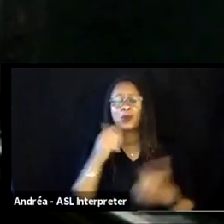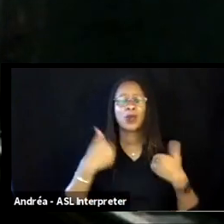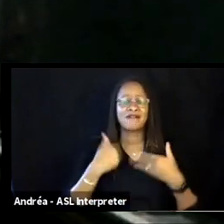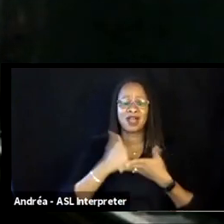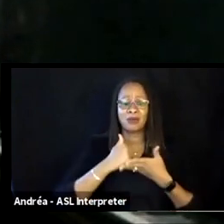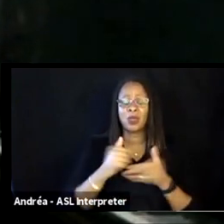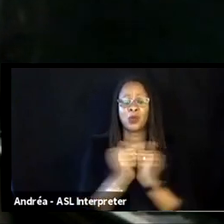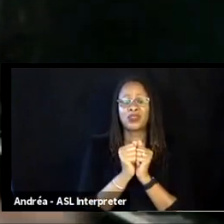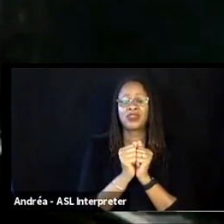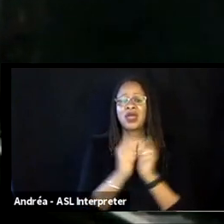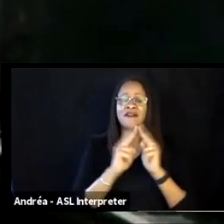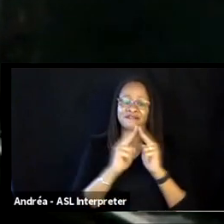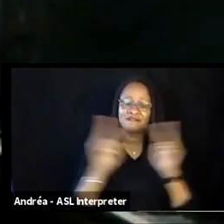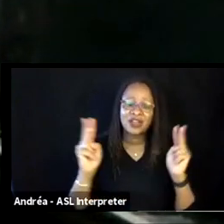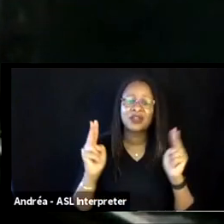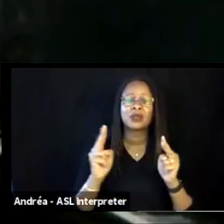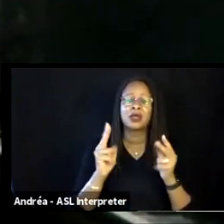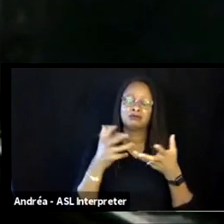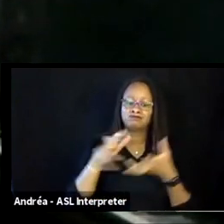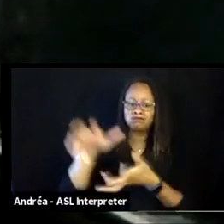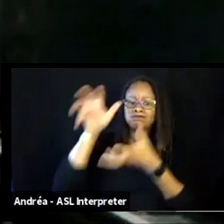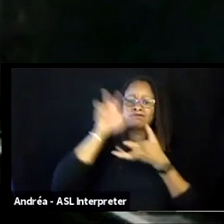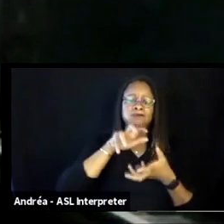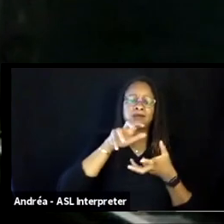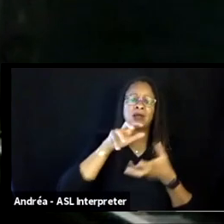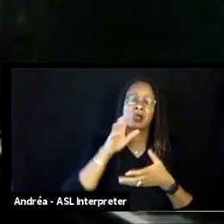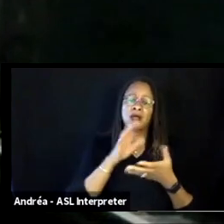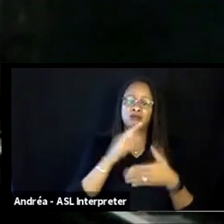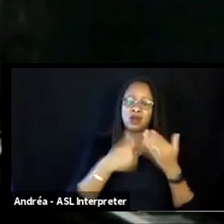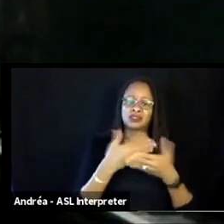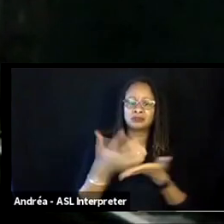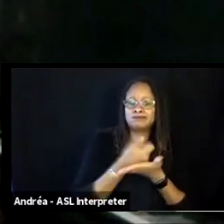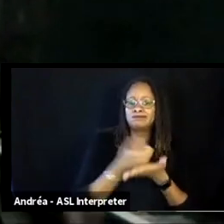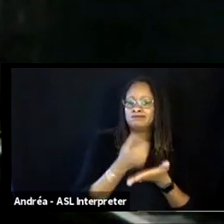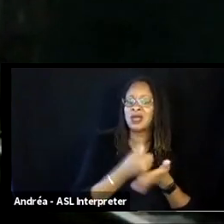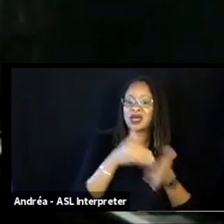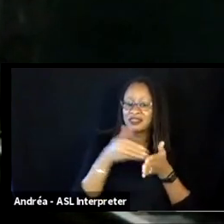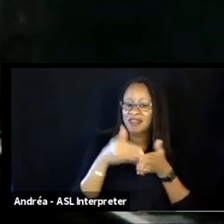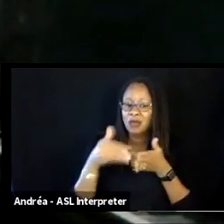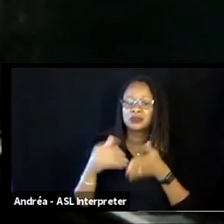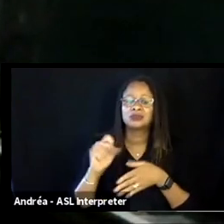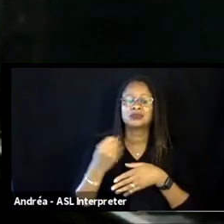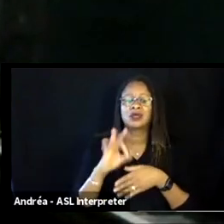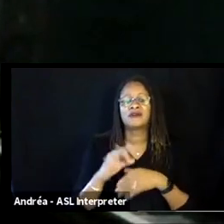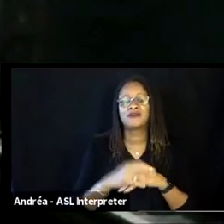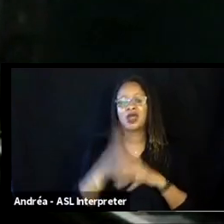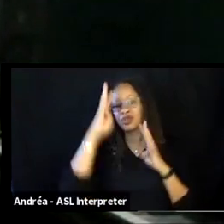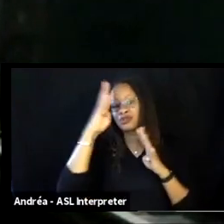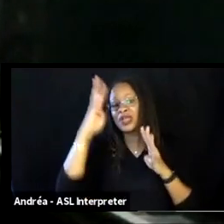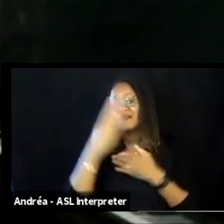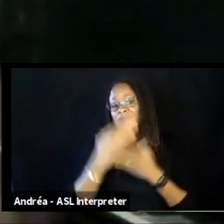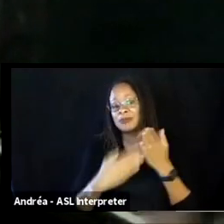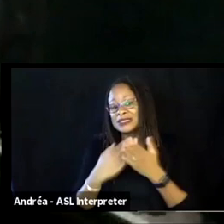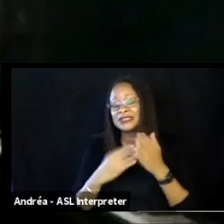this very, very robust process and gathering really, thousands and thousands of creative pieces